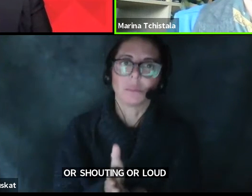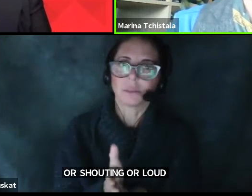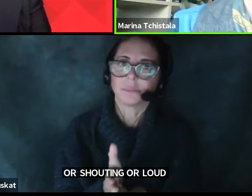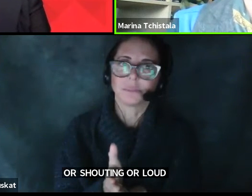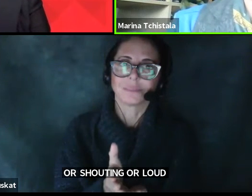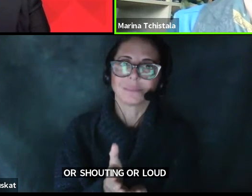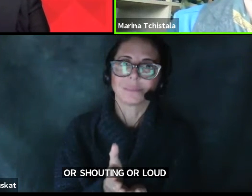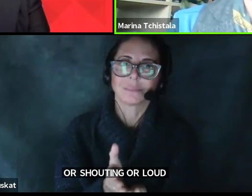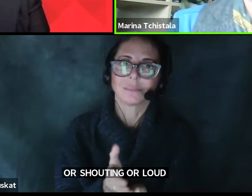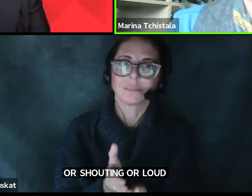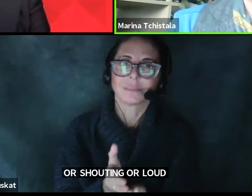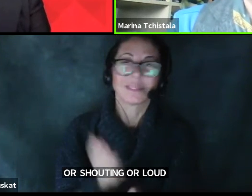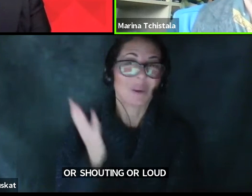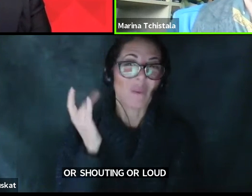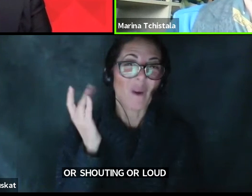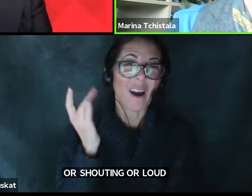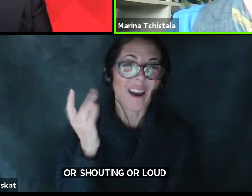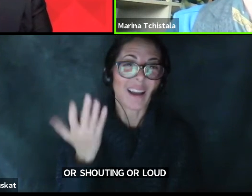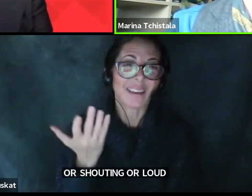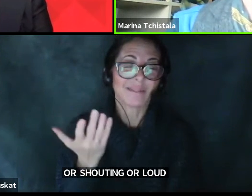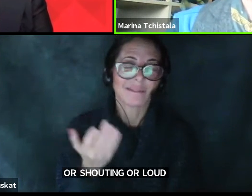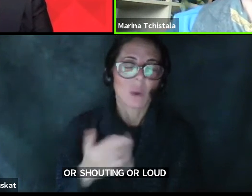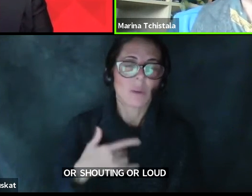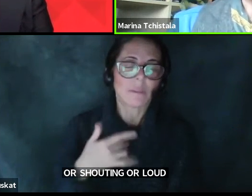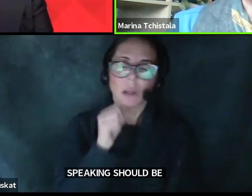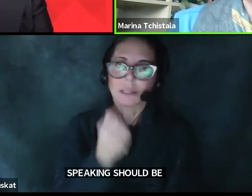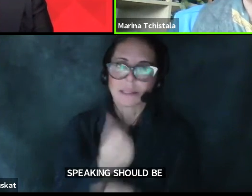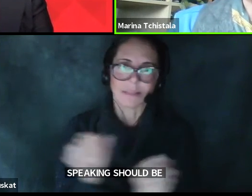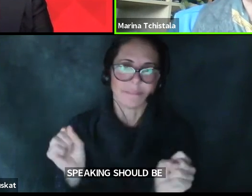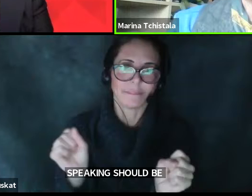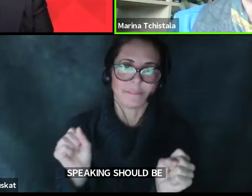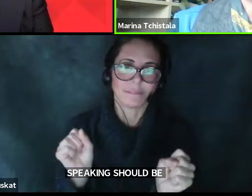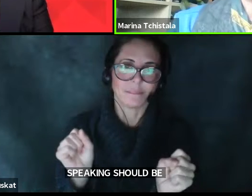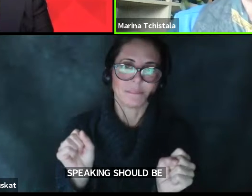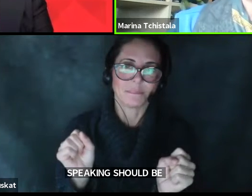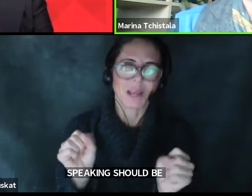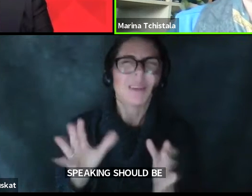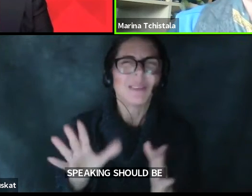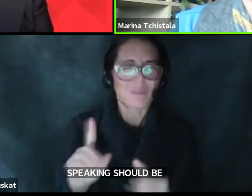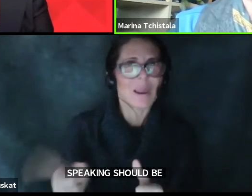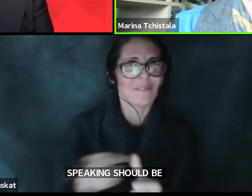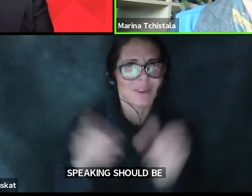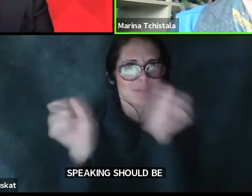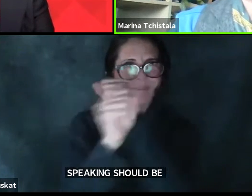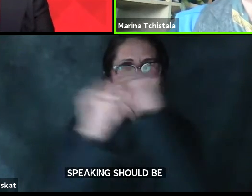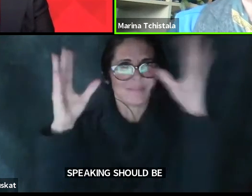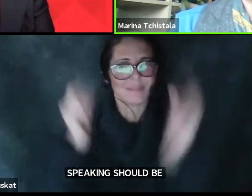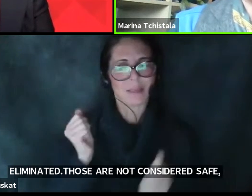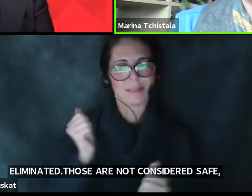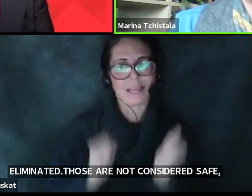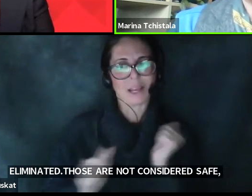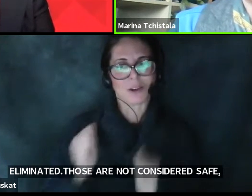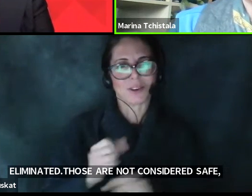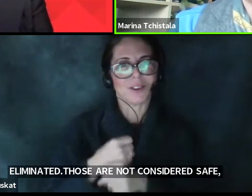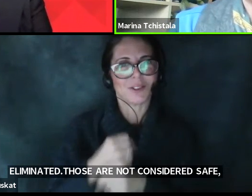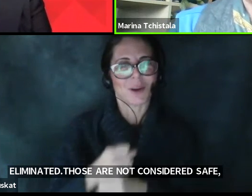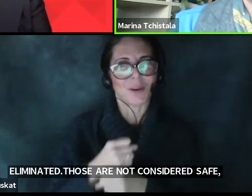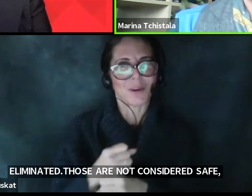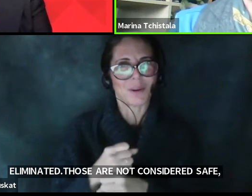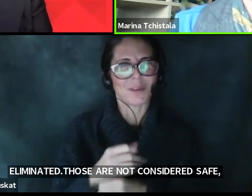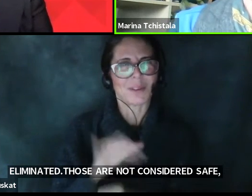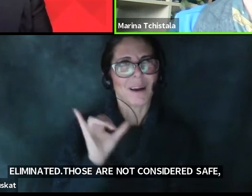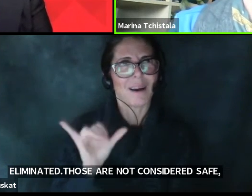because these are not considered safe. So that's what came to my mind talking about theatrical